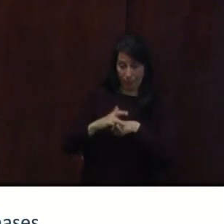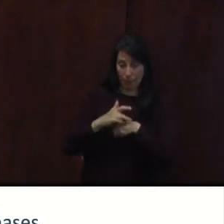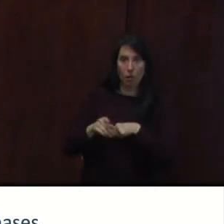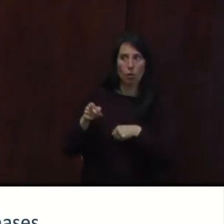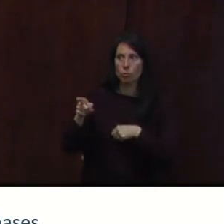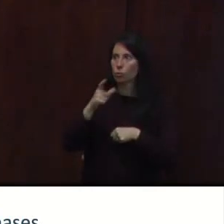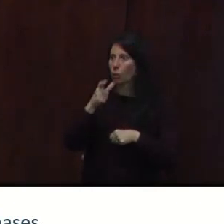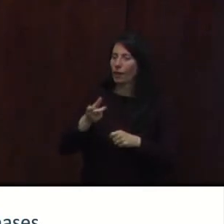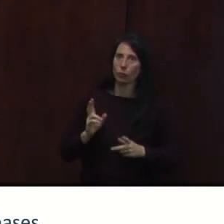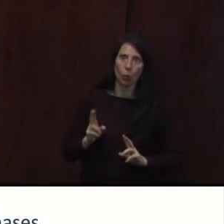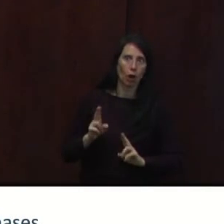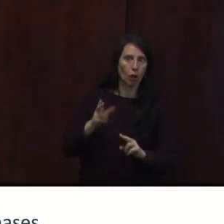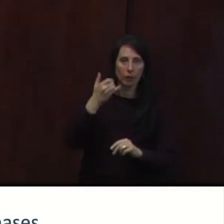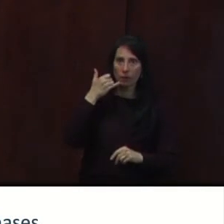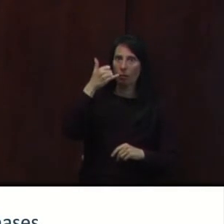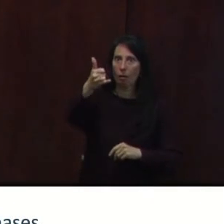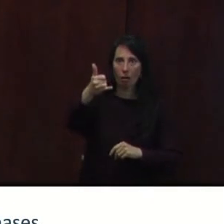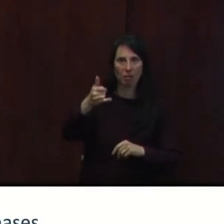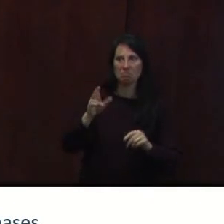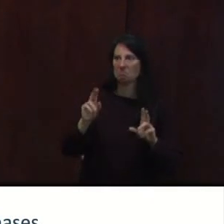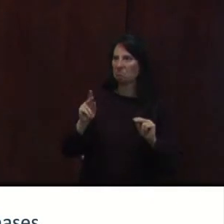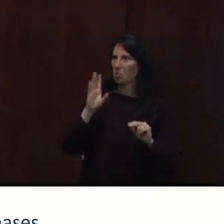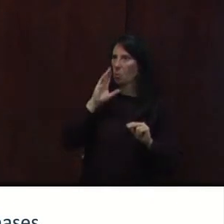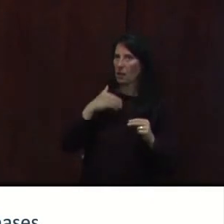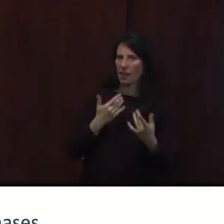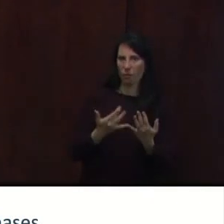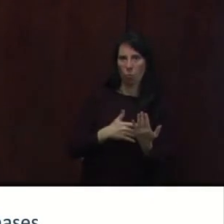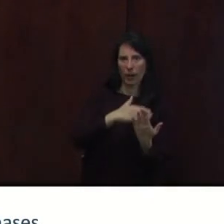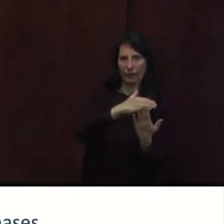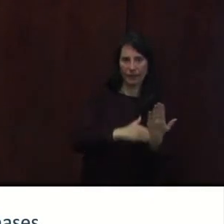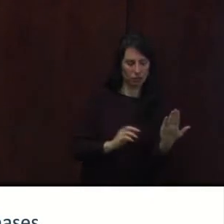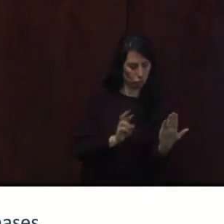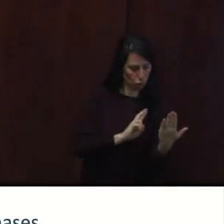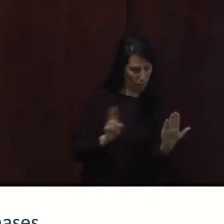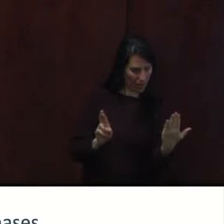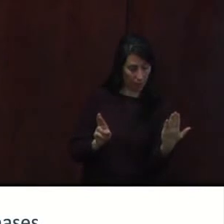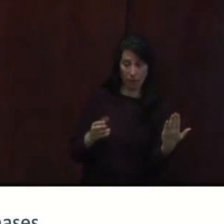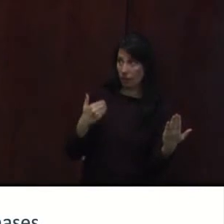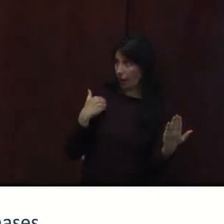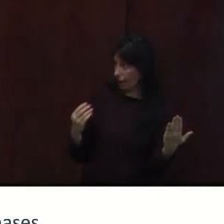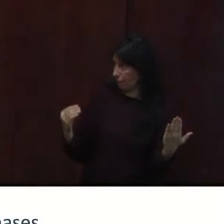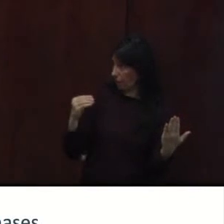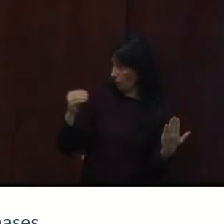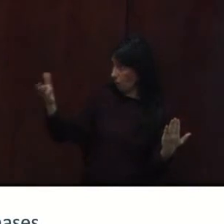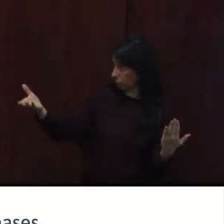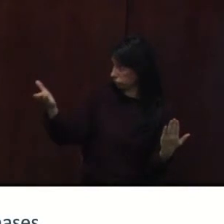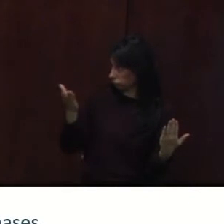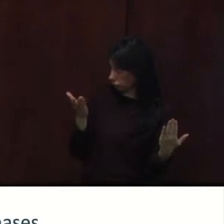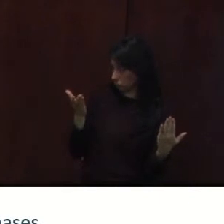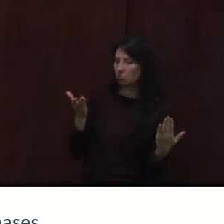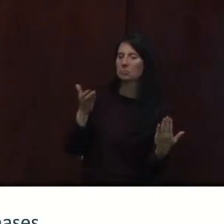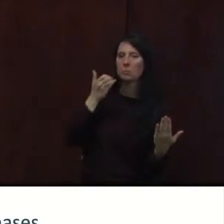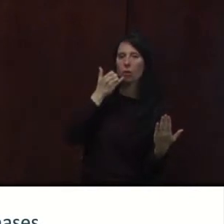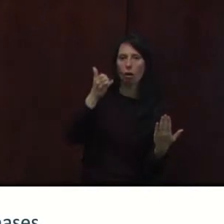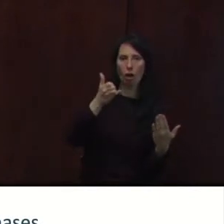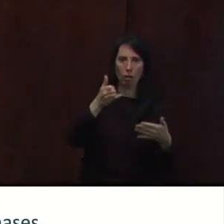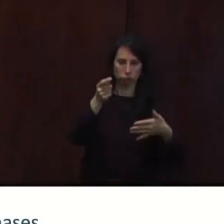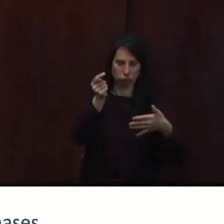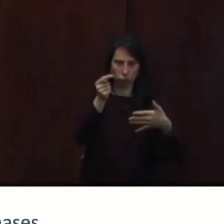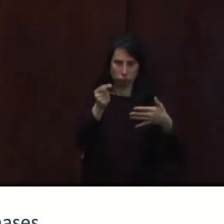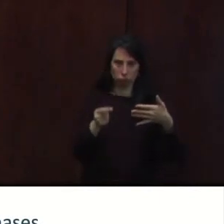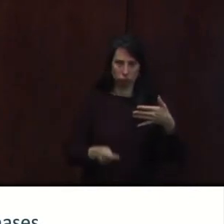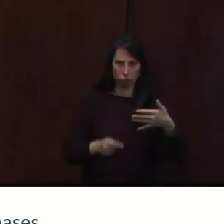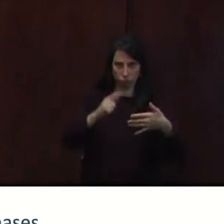in to call. We'll work off that list that we have and call you and say, all right, we have appointments. Here's your first